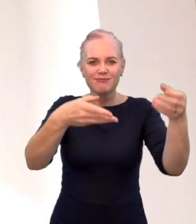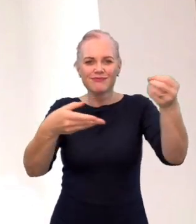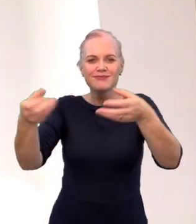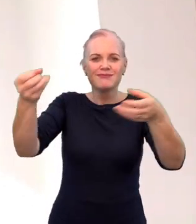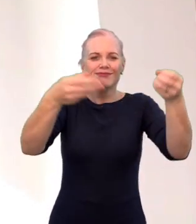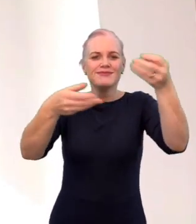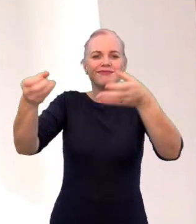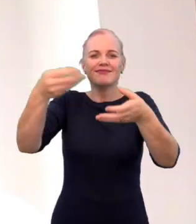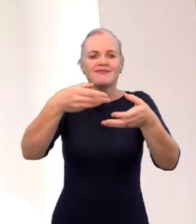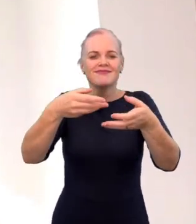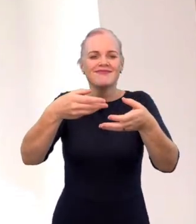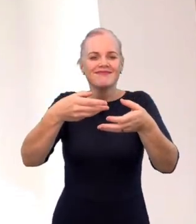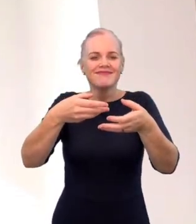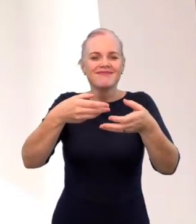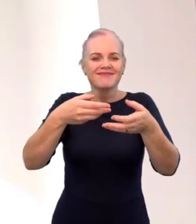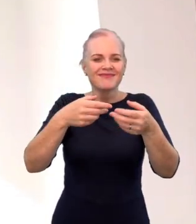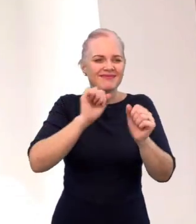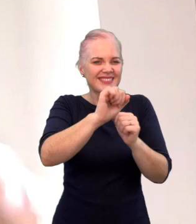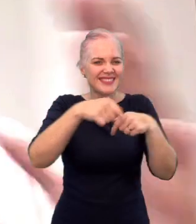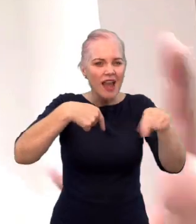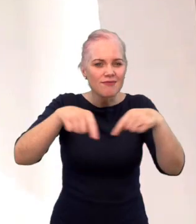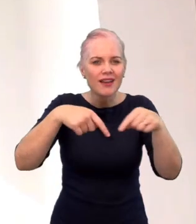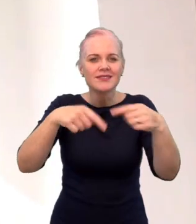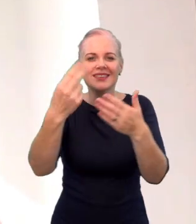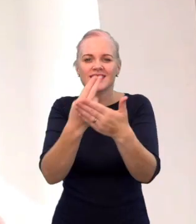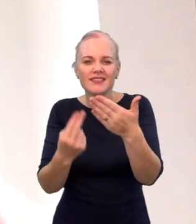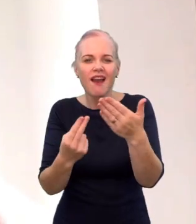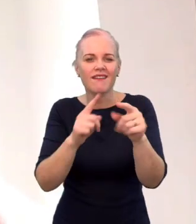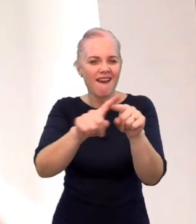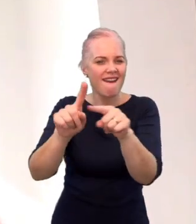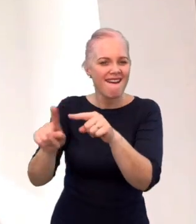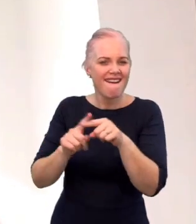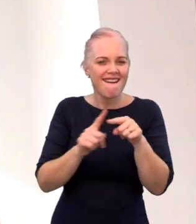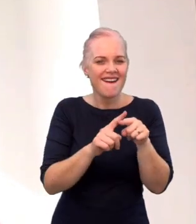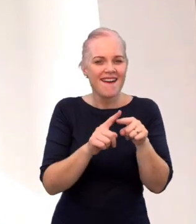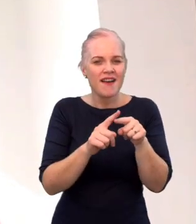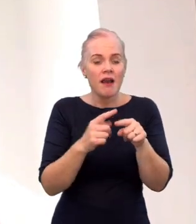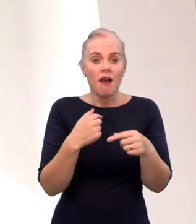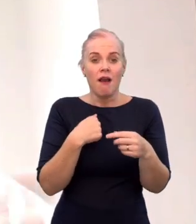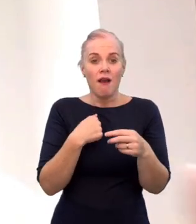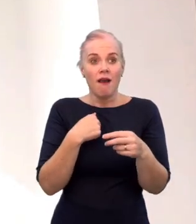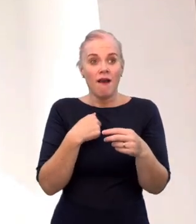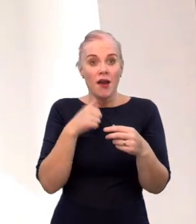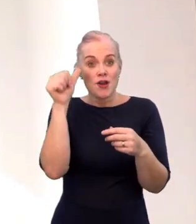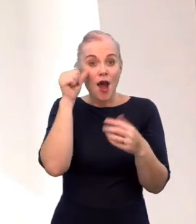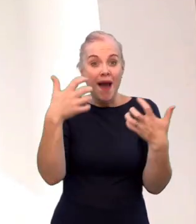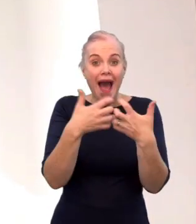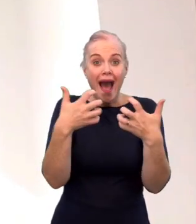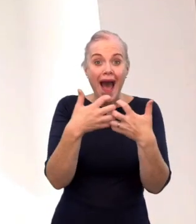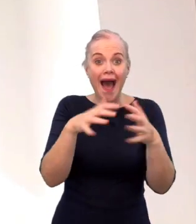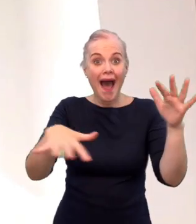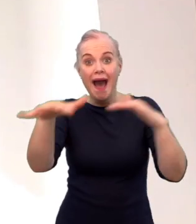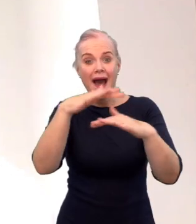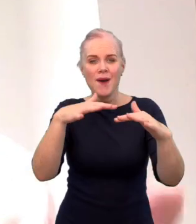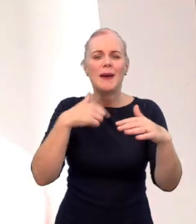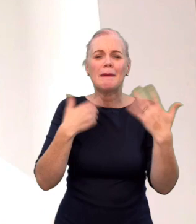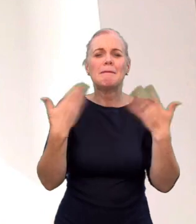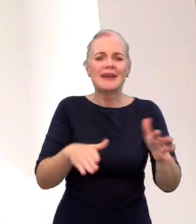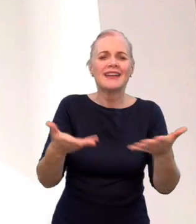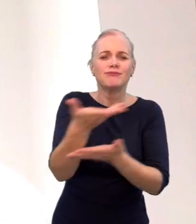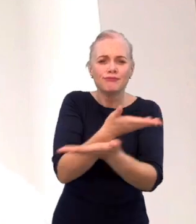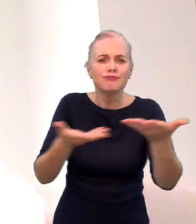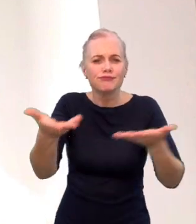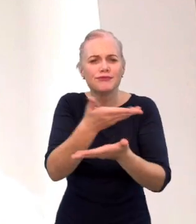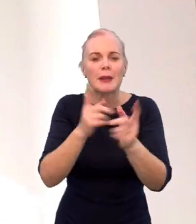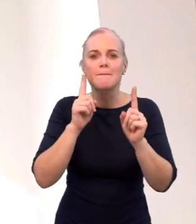of designers and directors and stuff. So yeah, I don't know how it's going to work physically. We've had